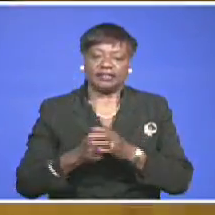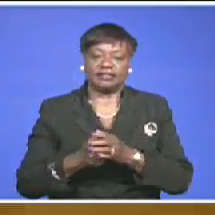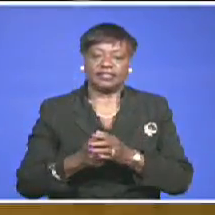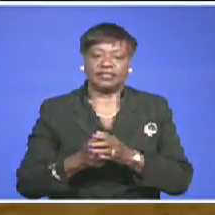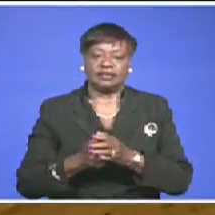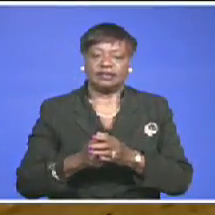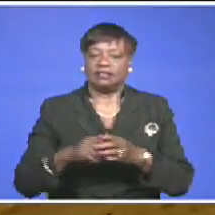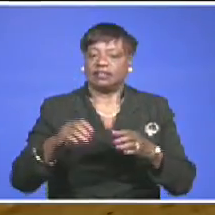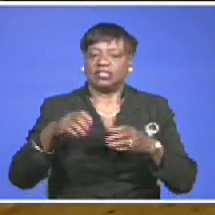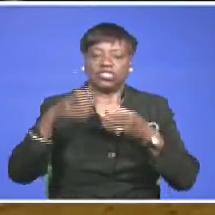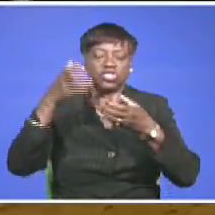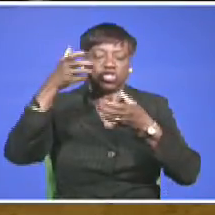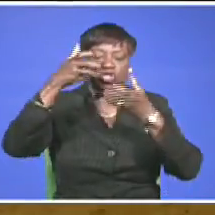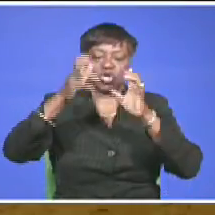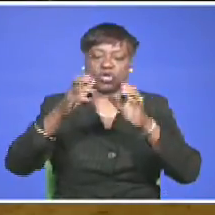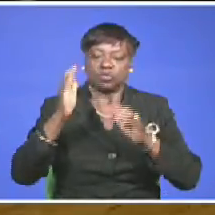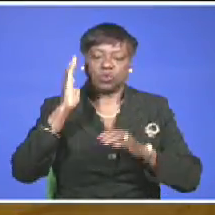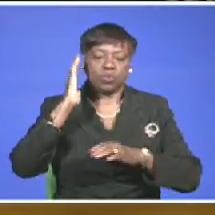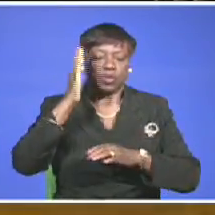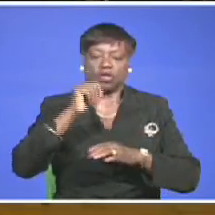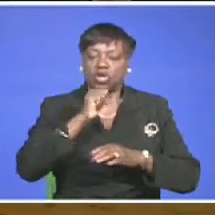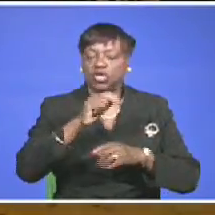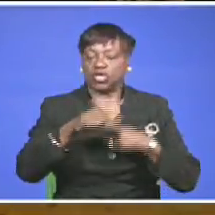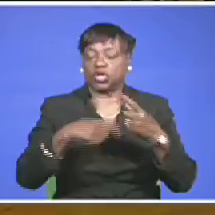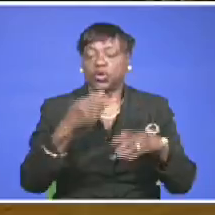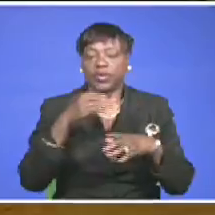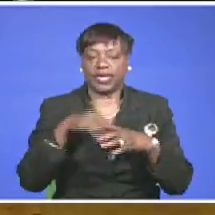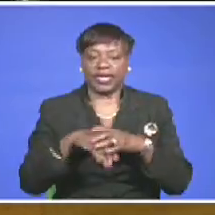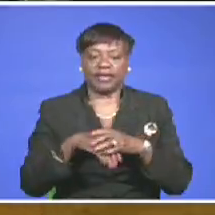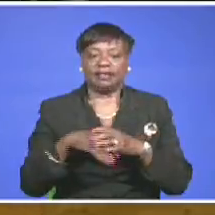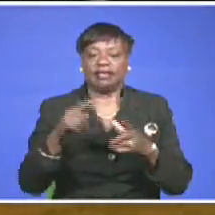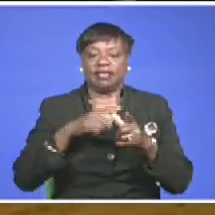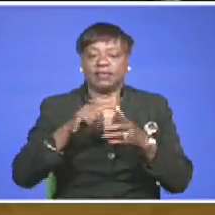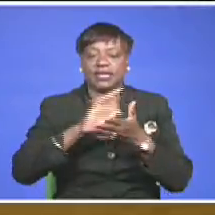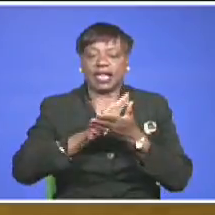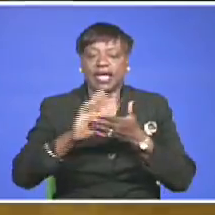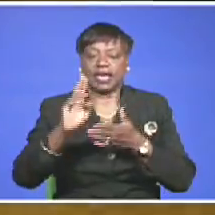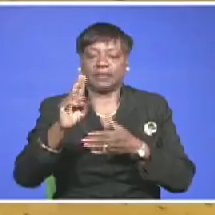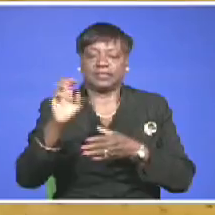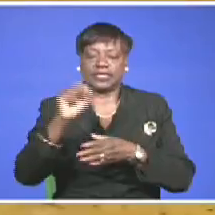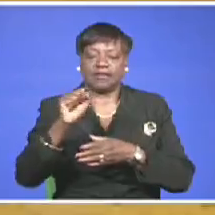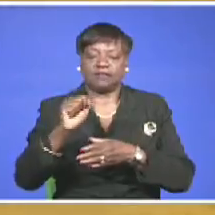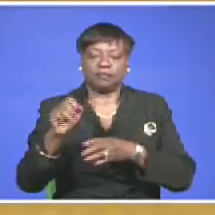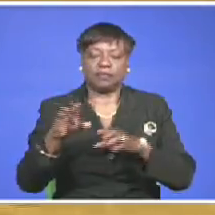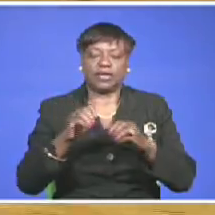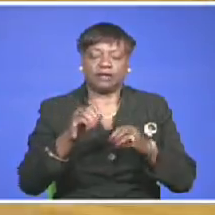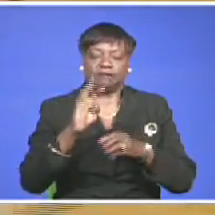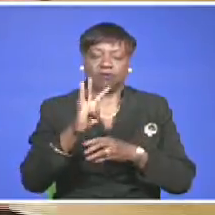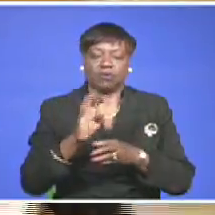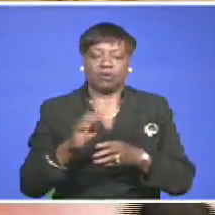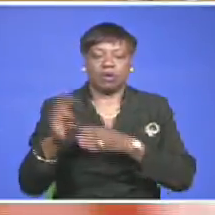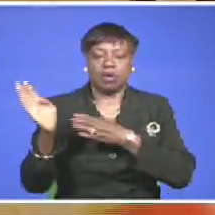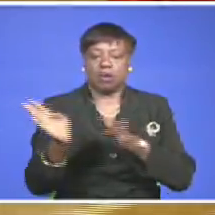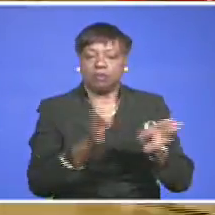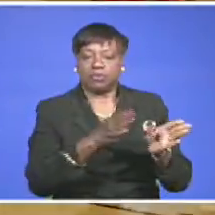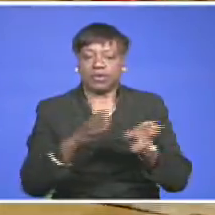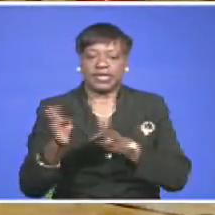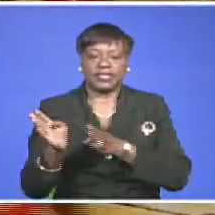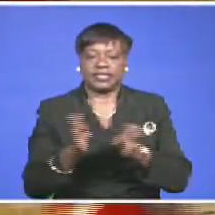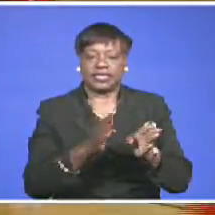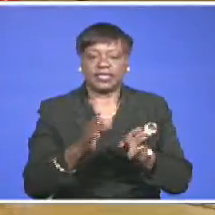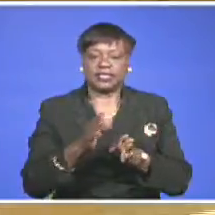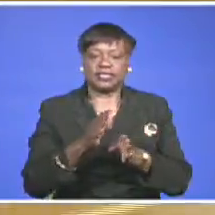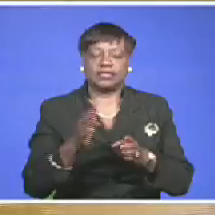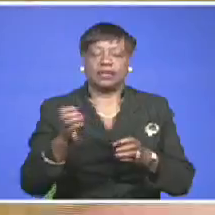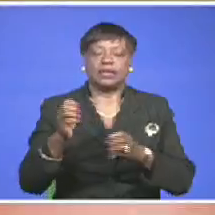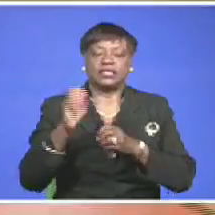shot won't go in, but John Lee Noel there to clean it up. Stampers pull within 4. Breeze is not about to blow the lead, though. Jeremy